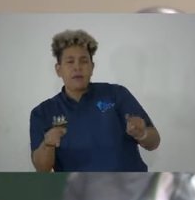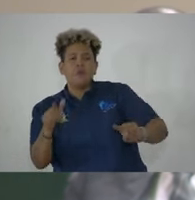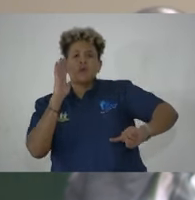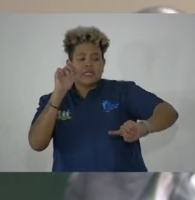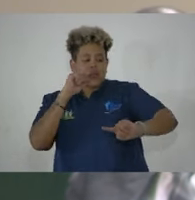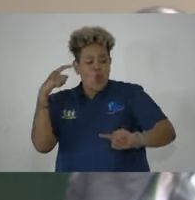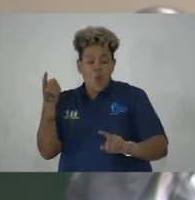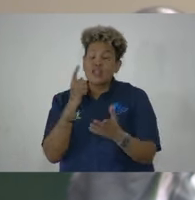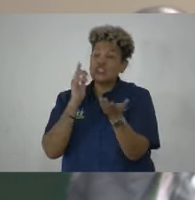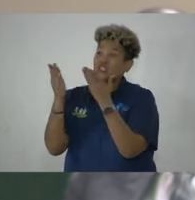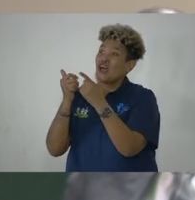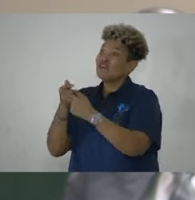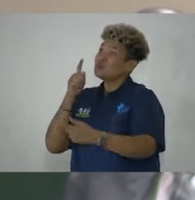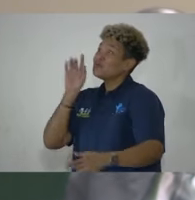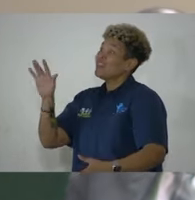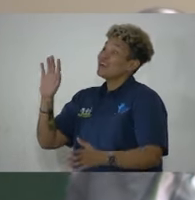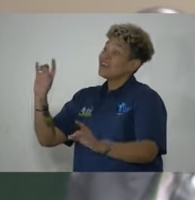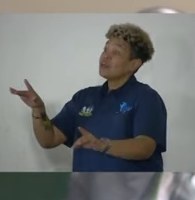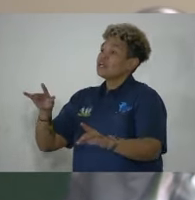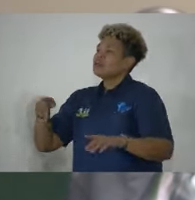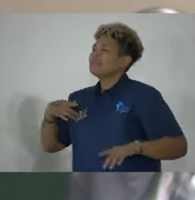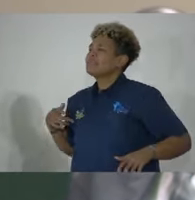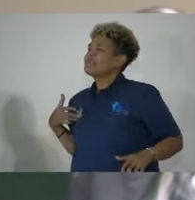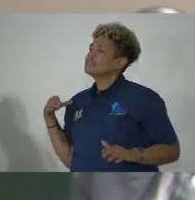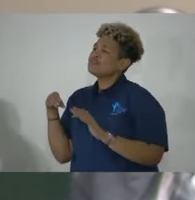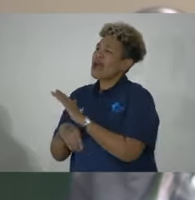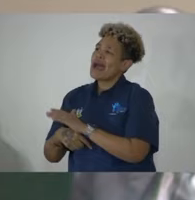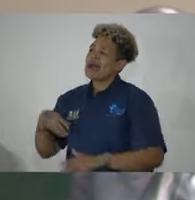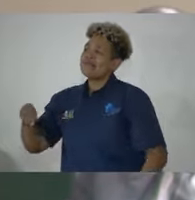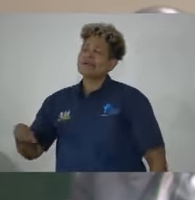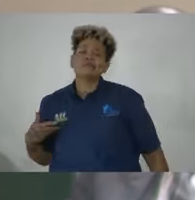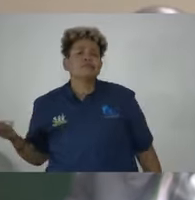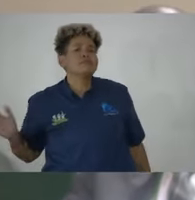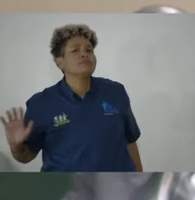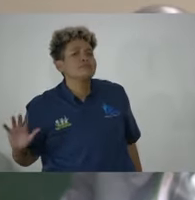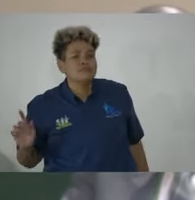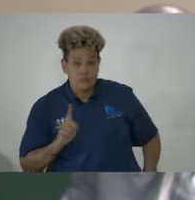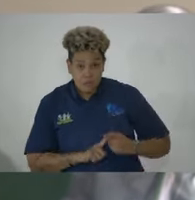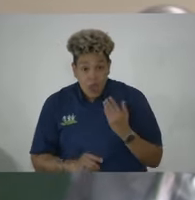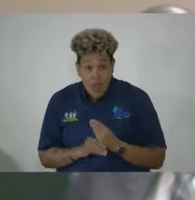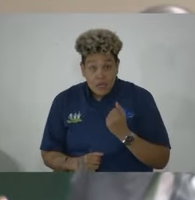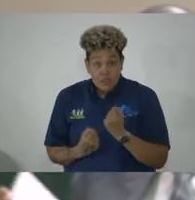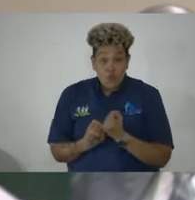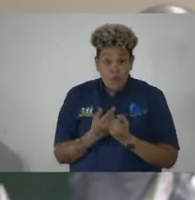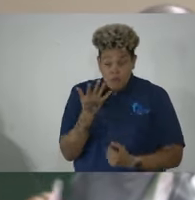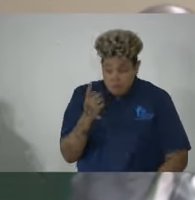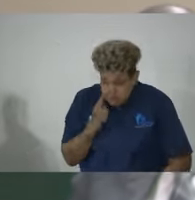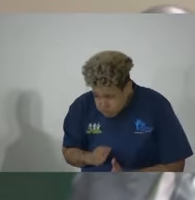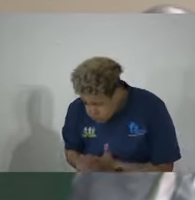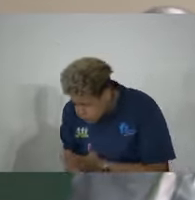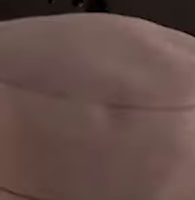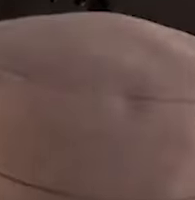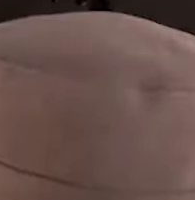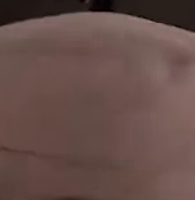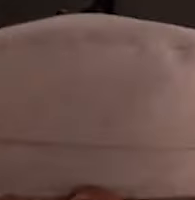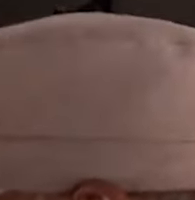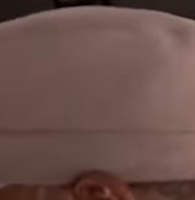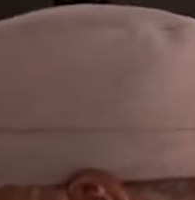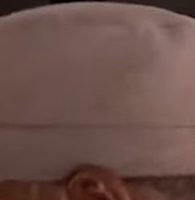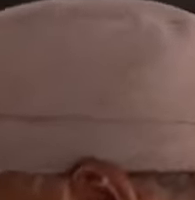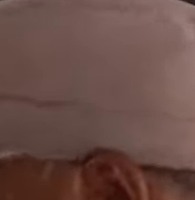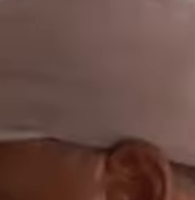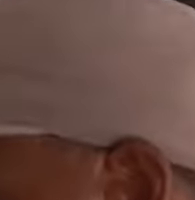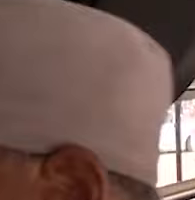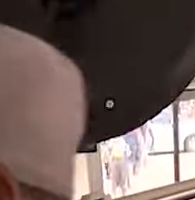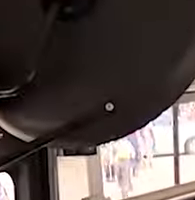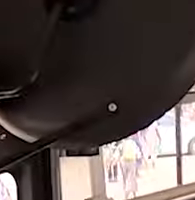only serve to deter potential criminal activity, but also assist in incident investigation and resolution. Minister